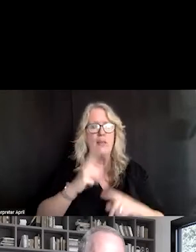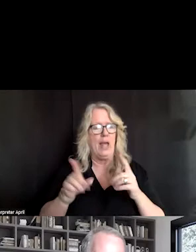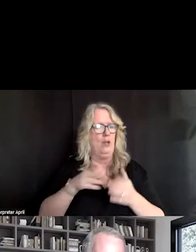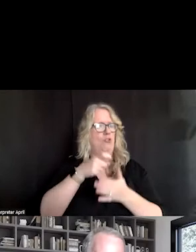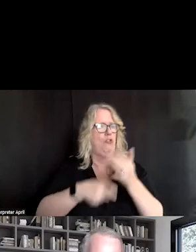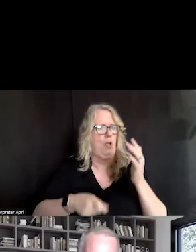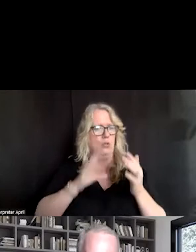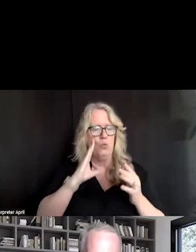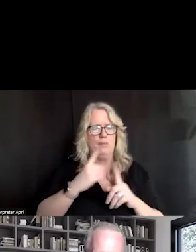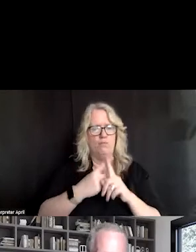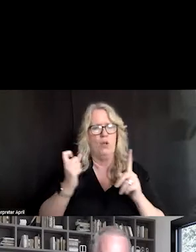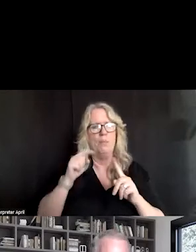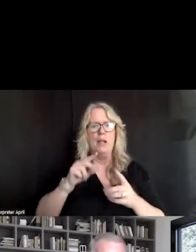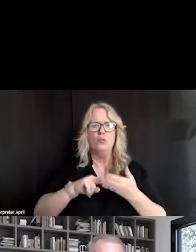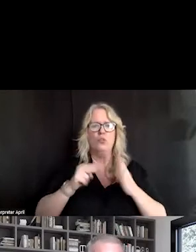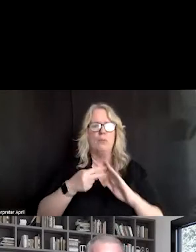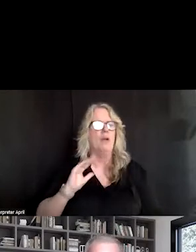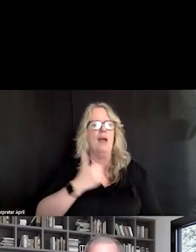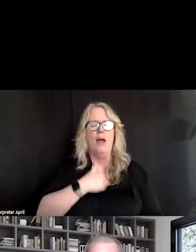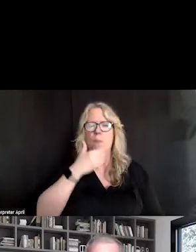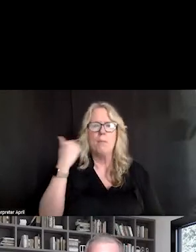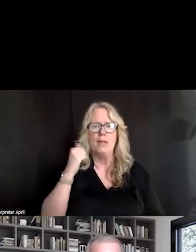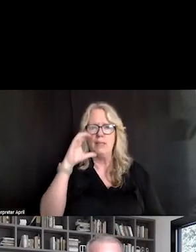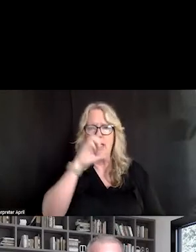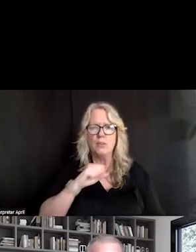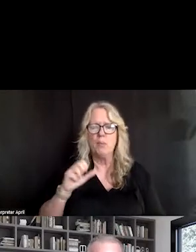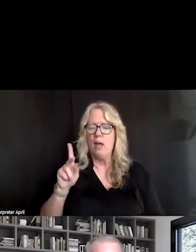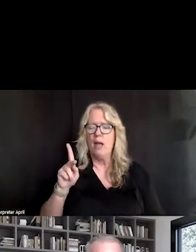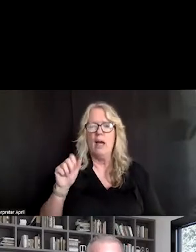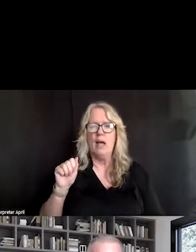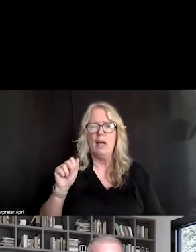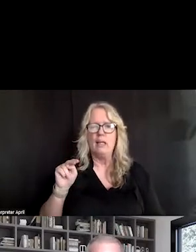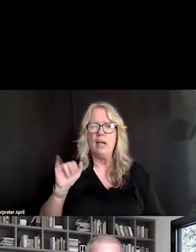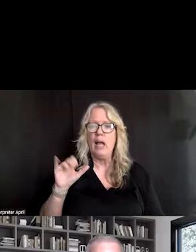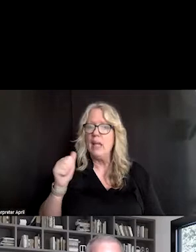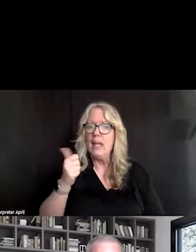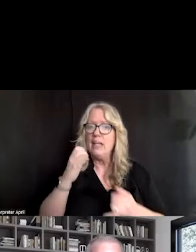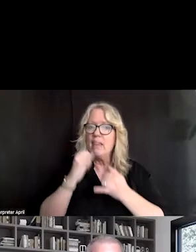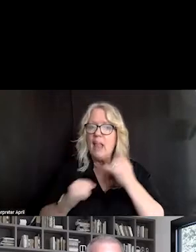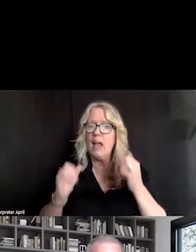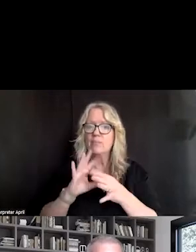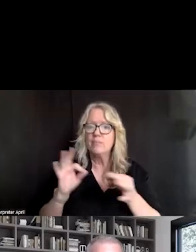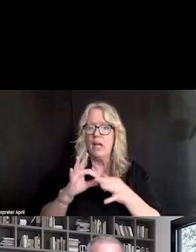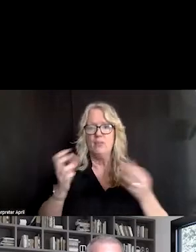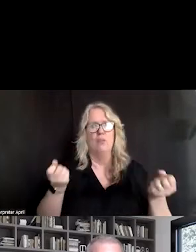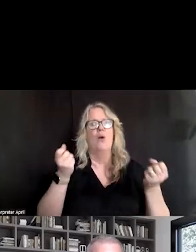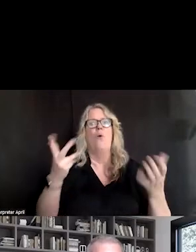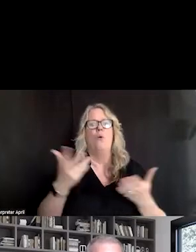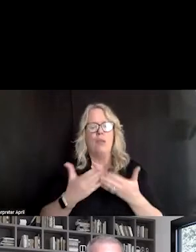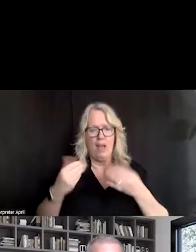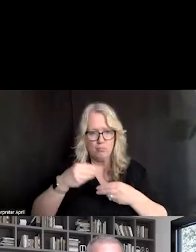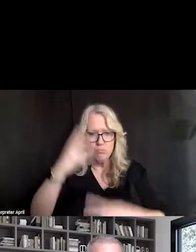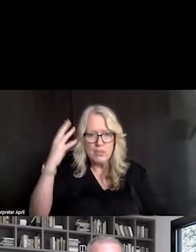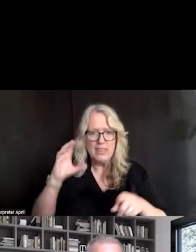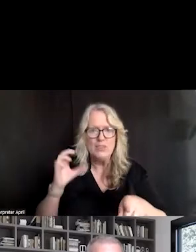would come out of that in terms of our best estimate. So Kana, any last reflection? Again, a whole lot of stuff in the chat text that we're going